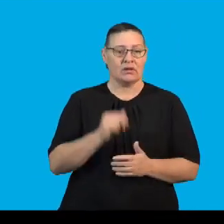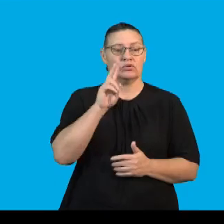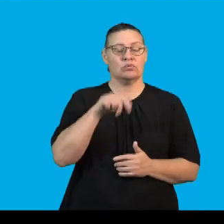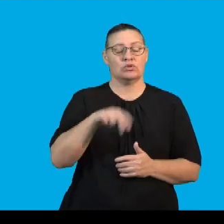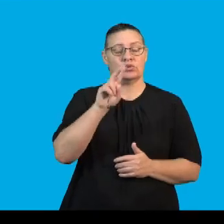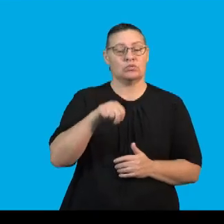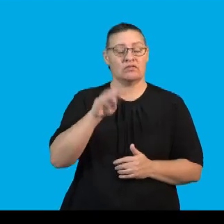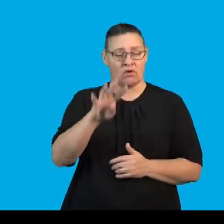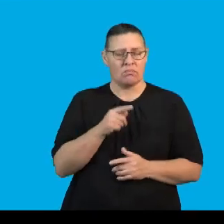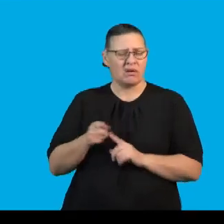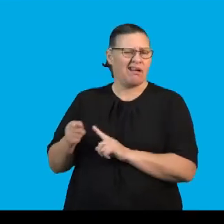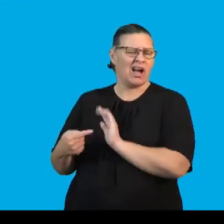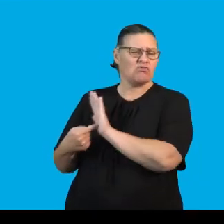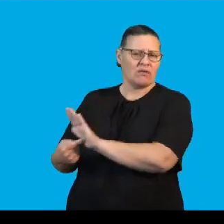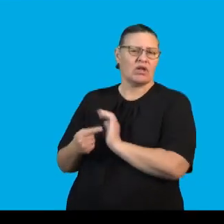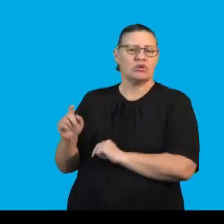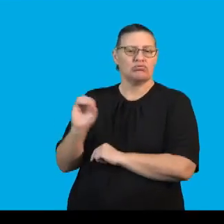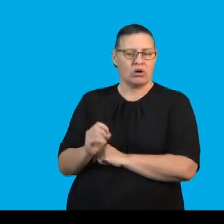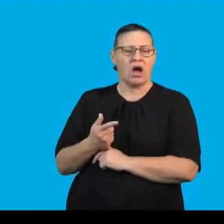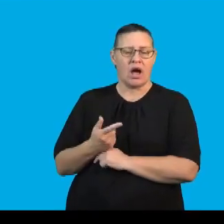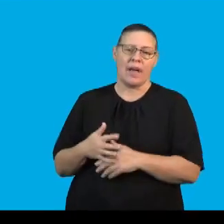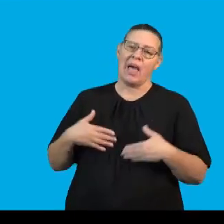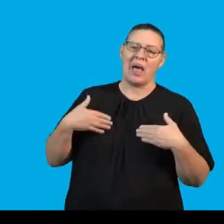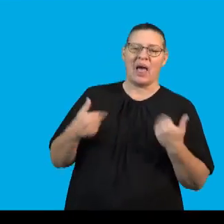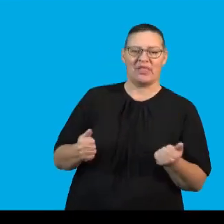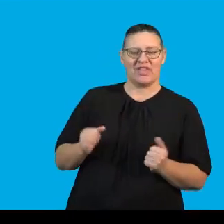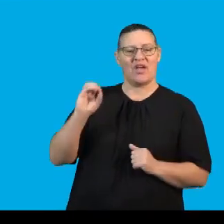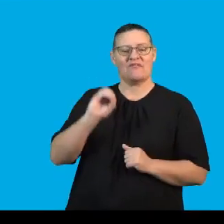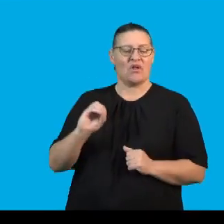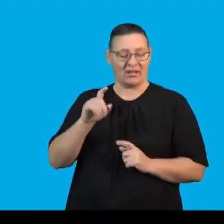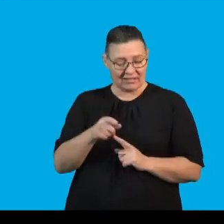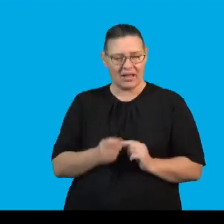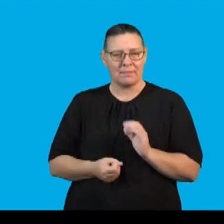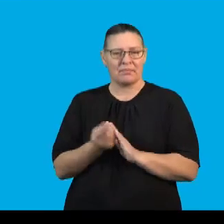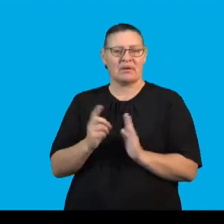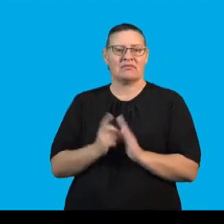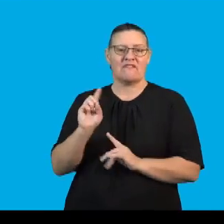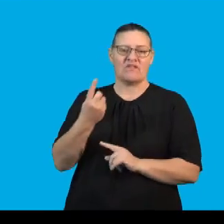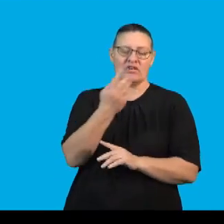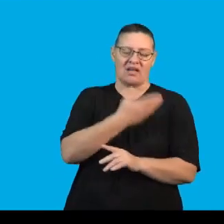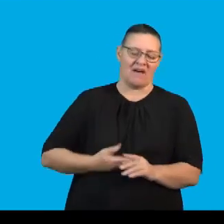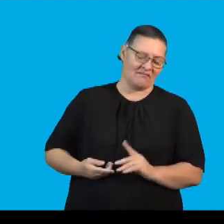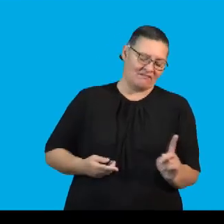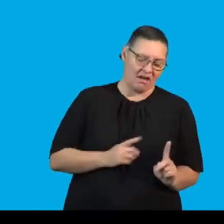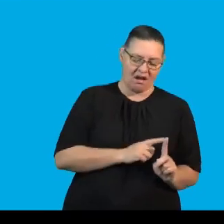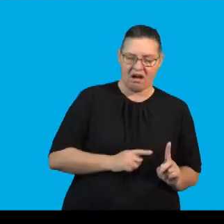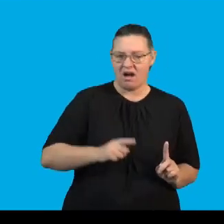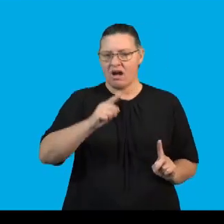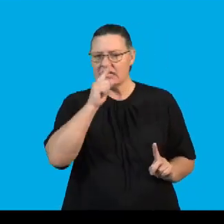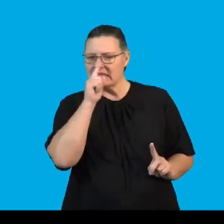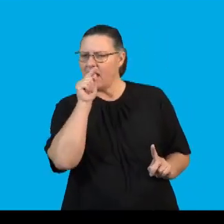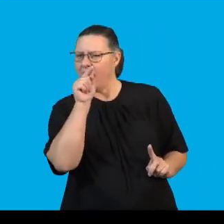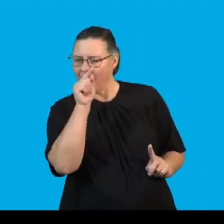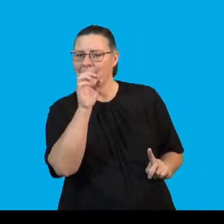224. What evidence in the graph indicates that a healthy follicle is developing in the ovary during the first half of the